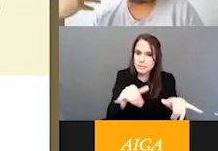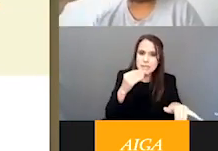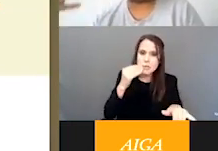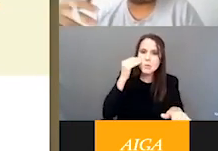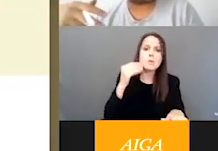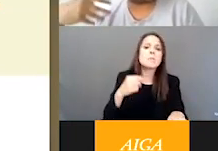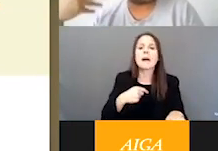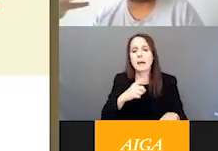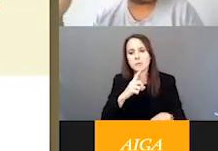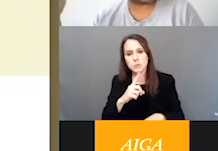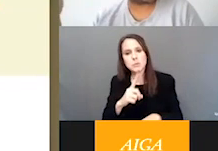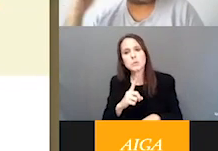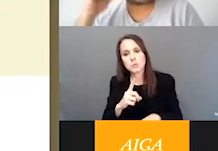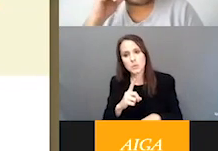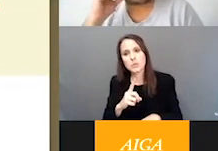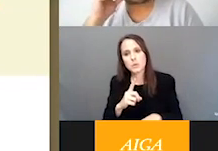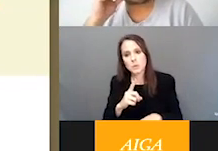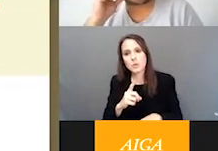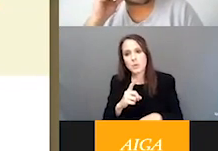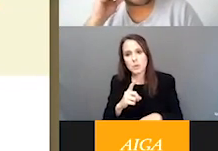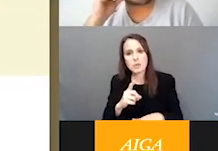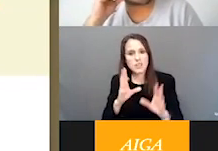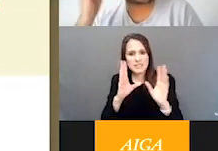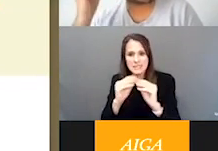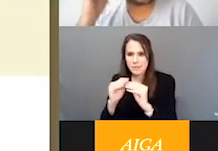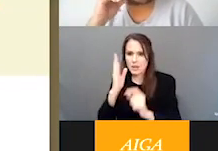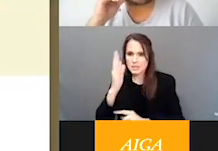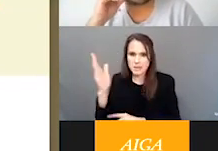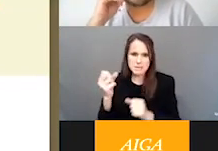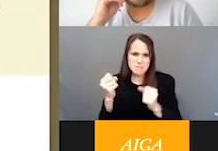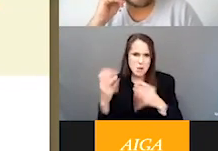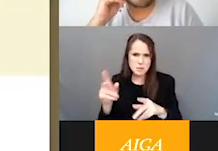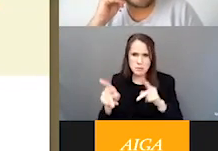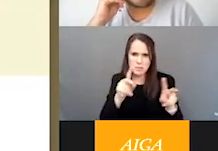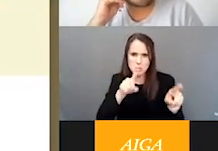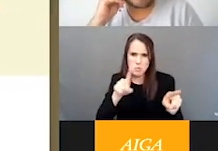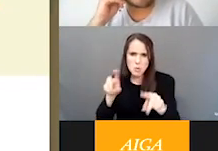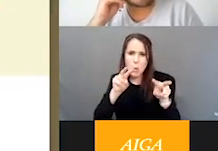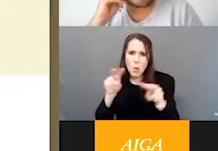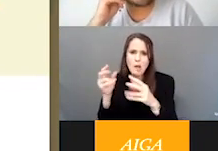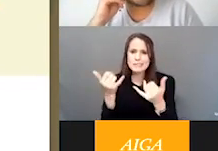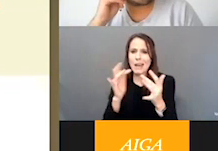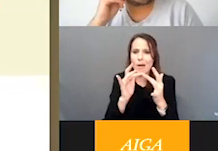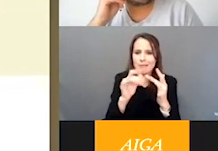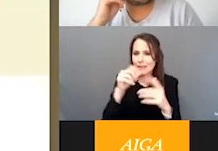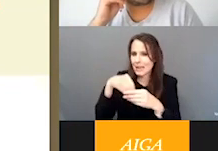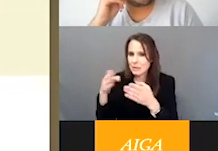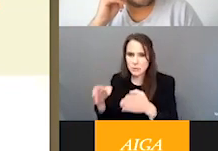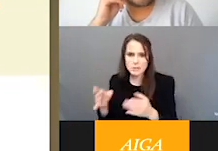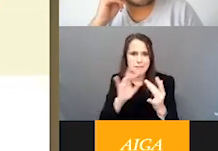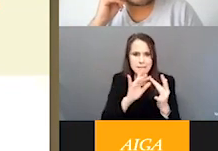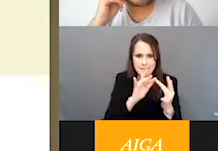that they have, you know, most of the seminars and symposiums that we're attending are online now. And I thought that it would